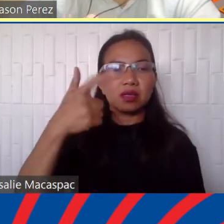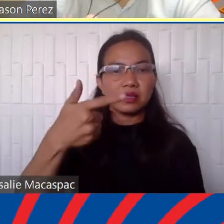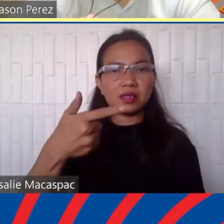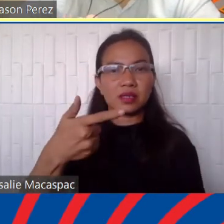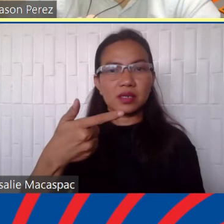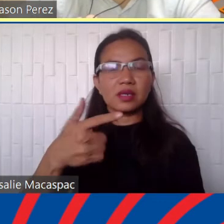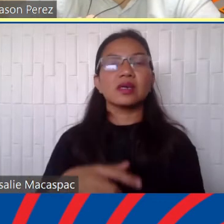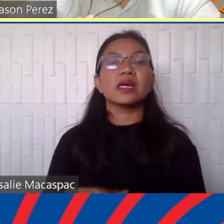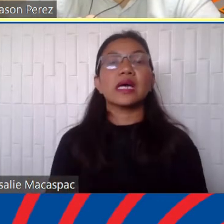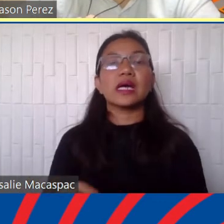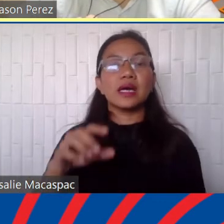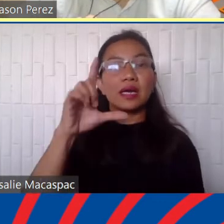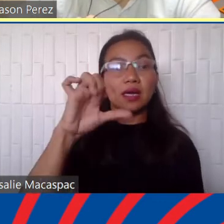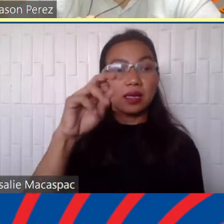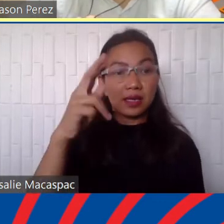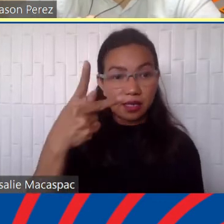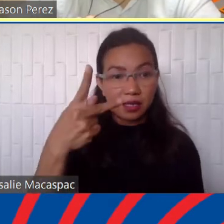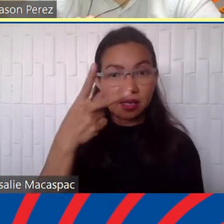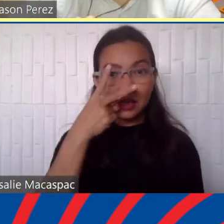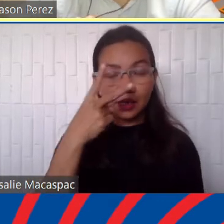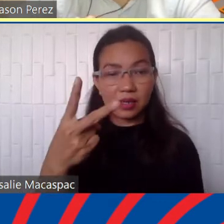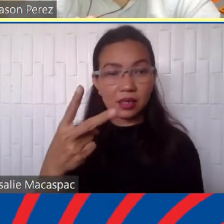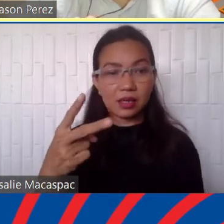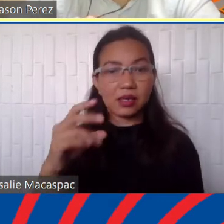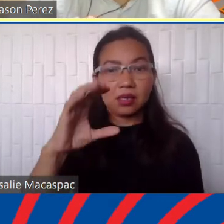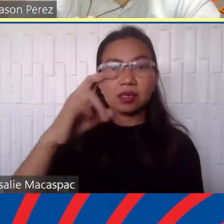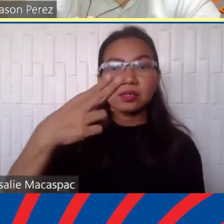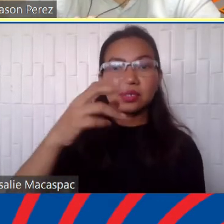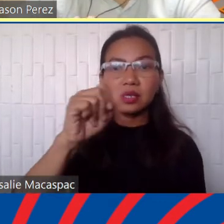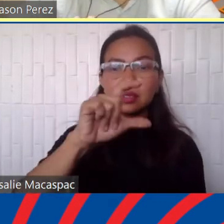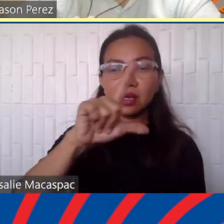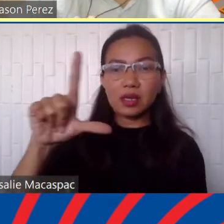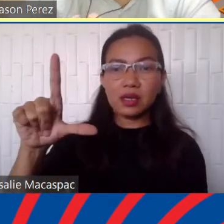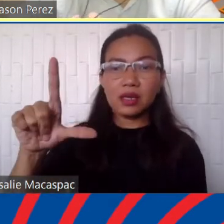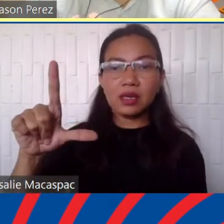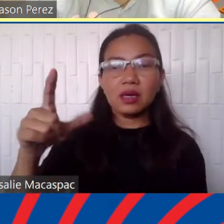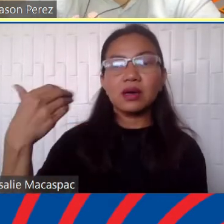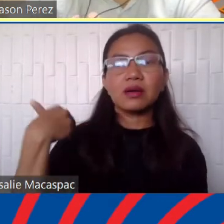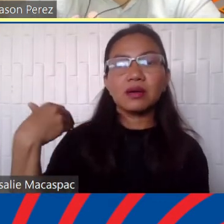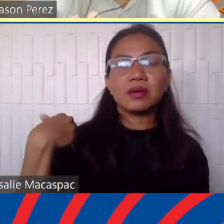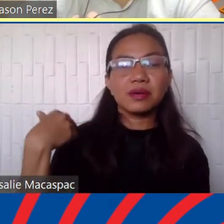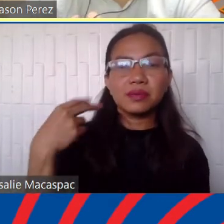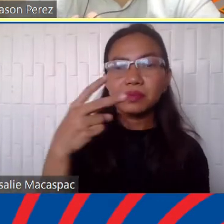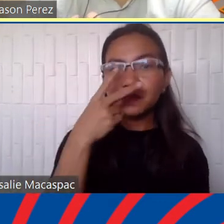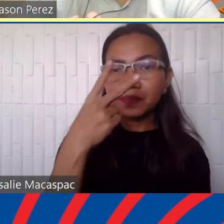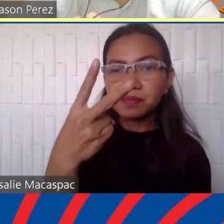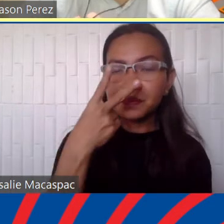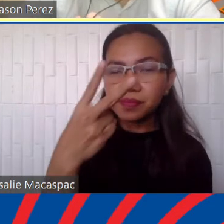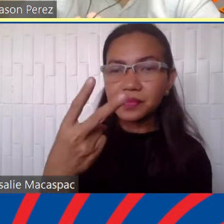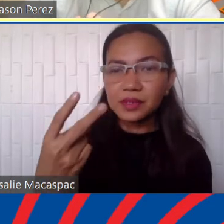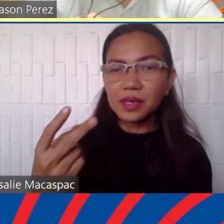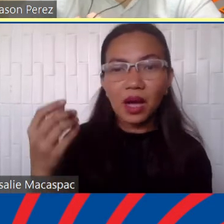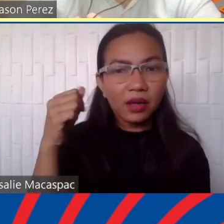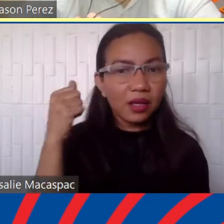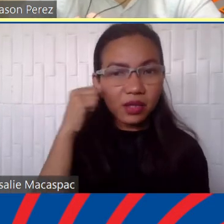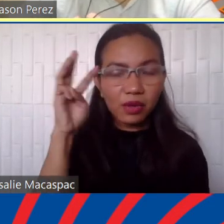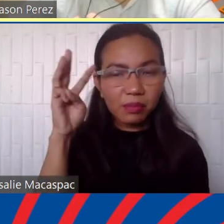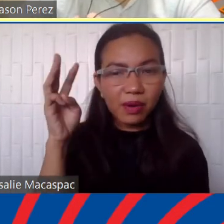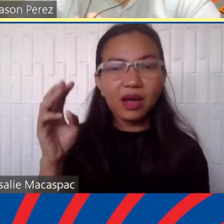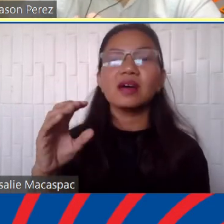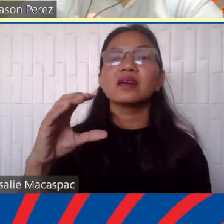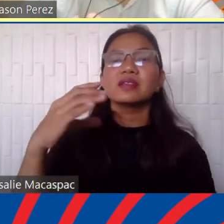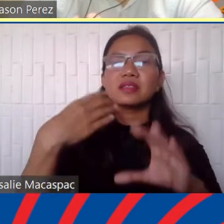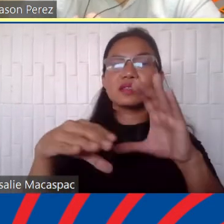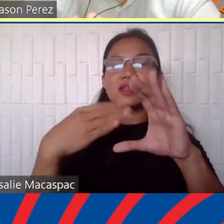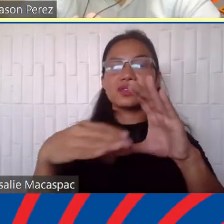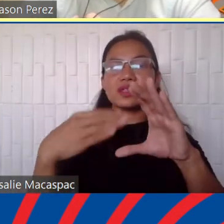a Slack channel. If you haven't heard of Slack, it's like a chat room, no, but it's